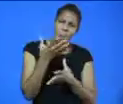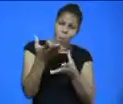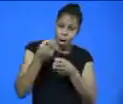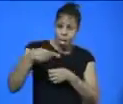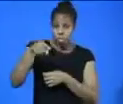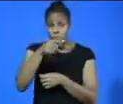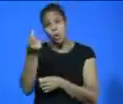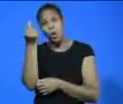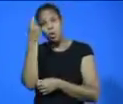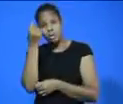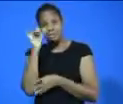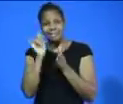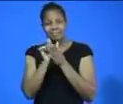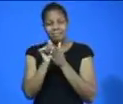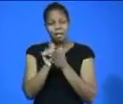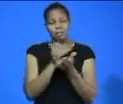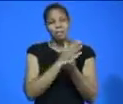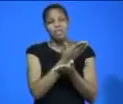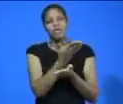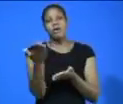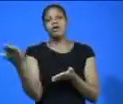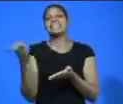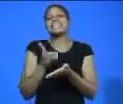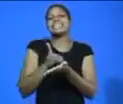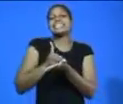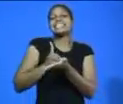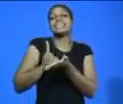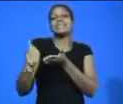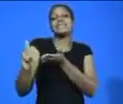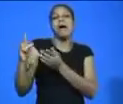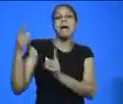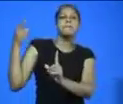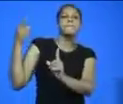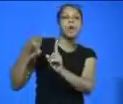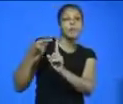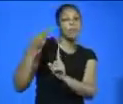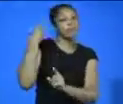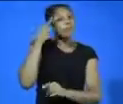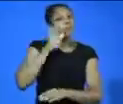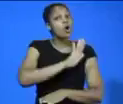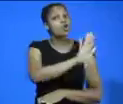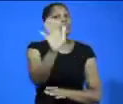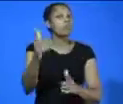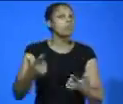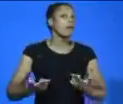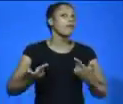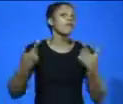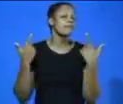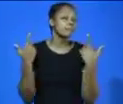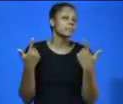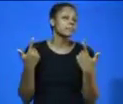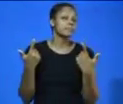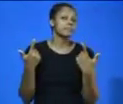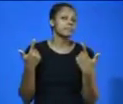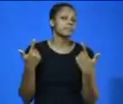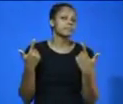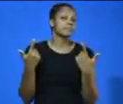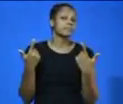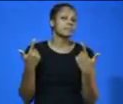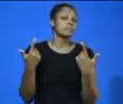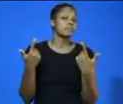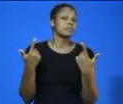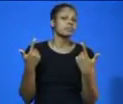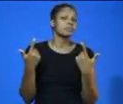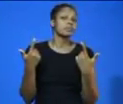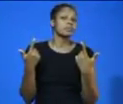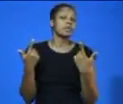is a divine purpose for your life. In the midst of